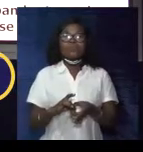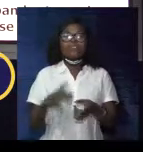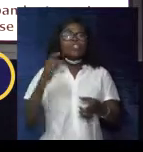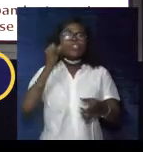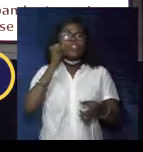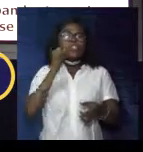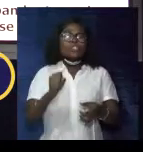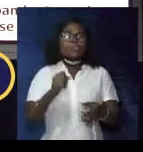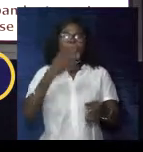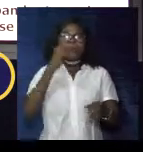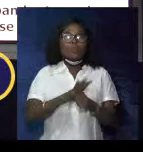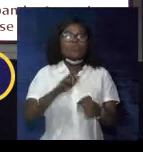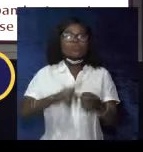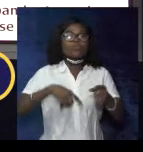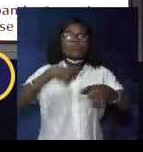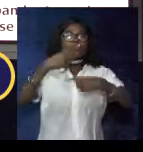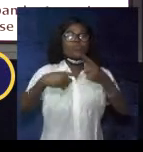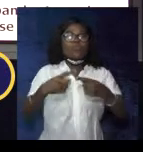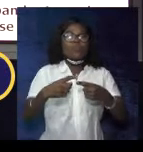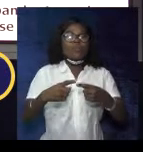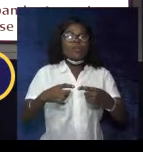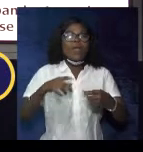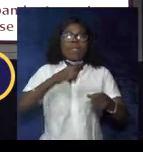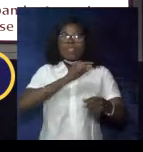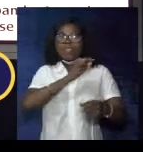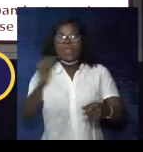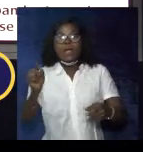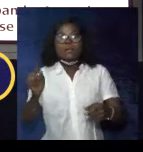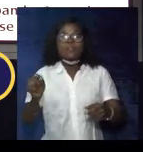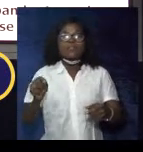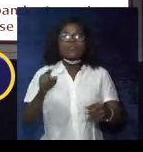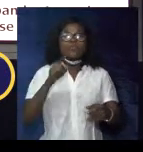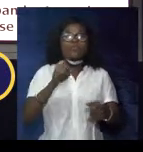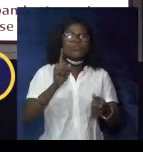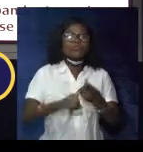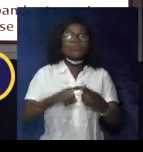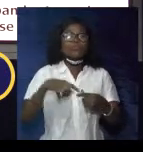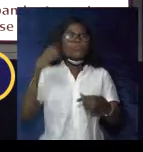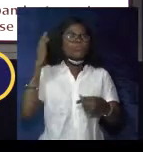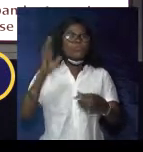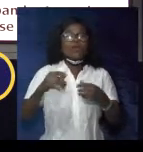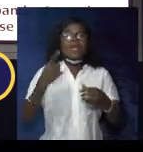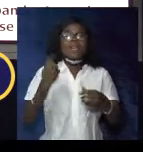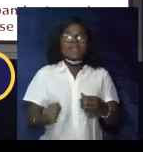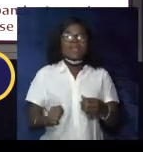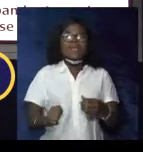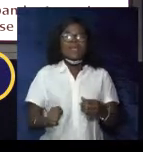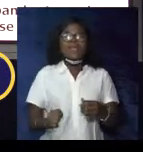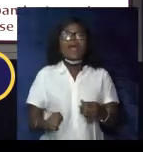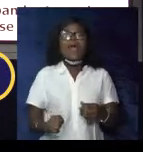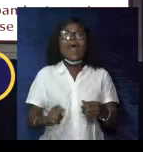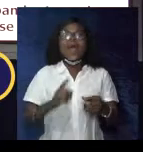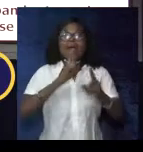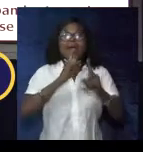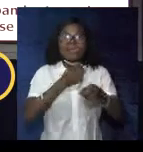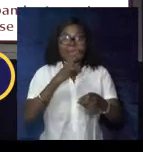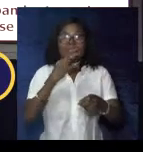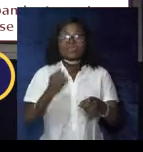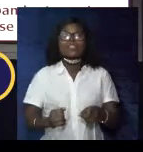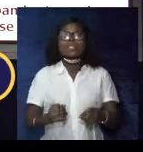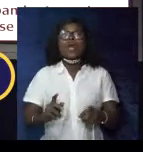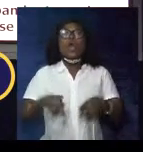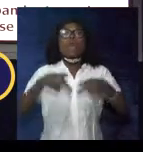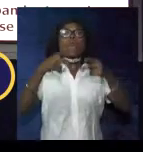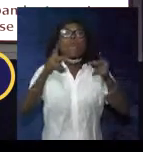conjunctions. She promised to go, dash, you two will go. The answer is provided